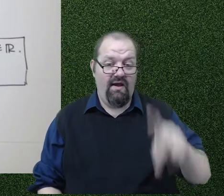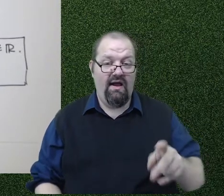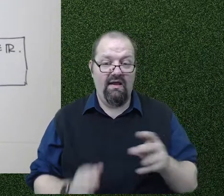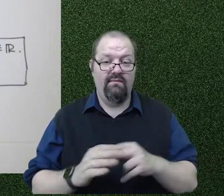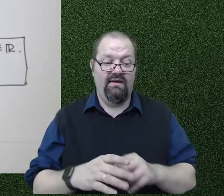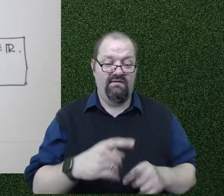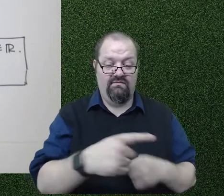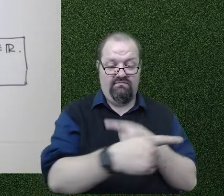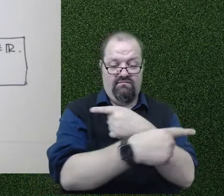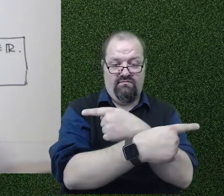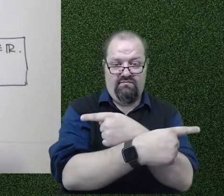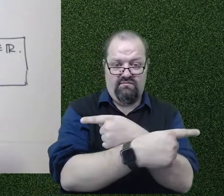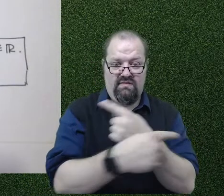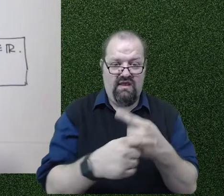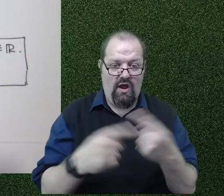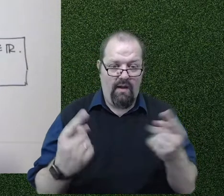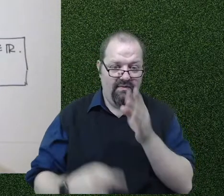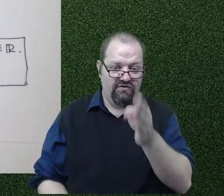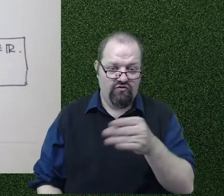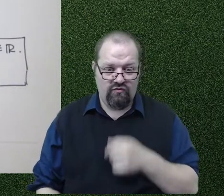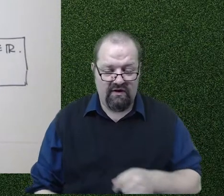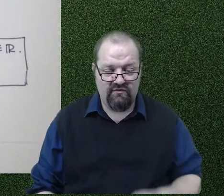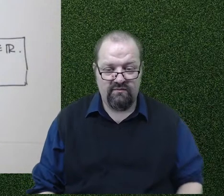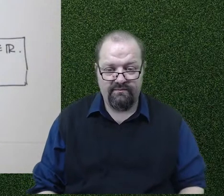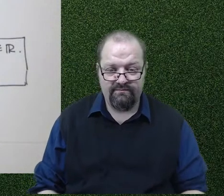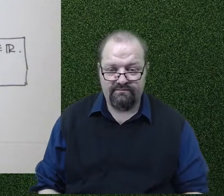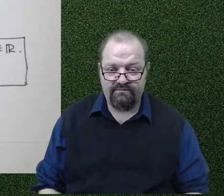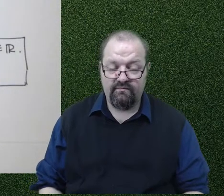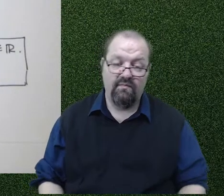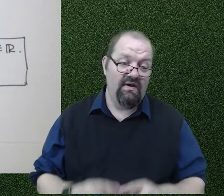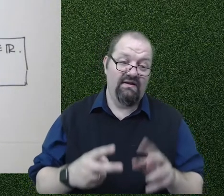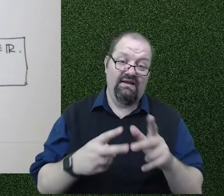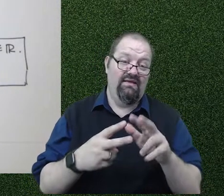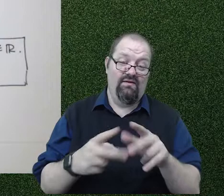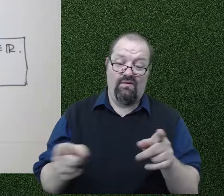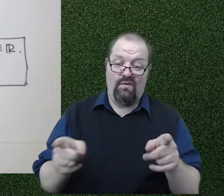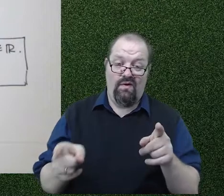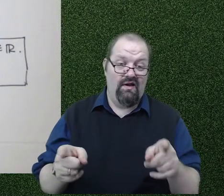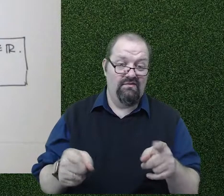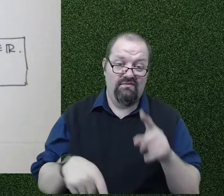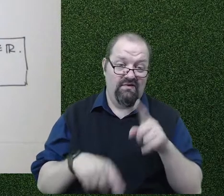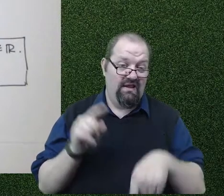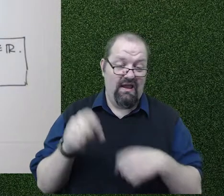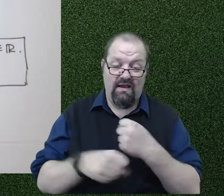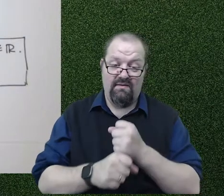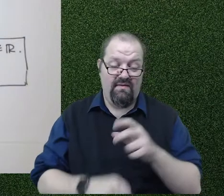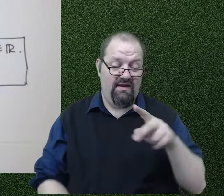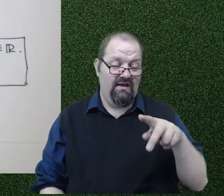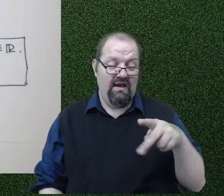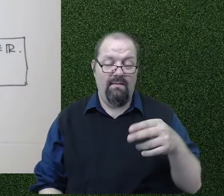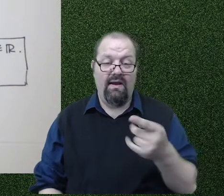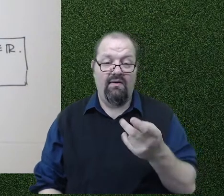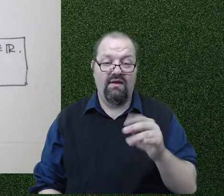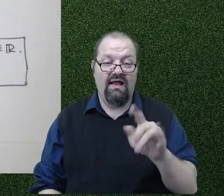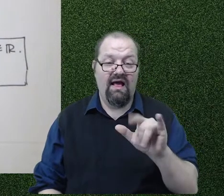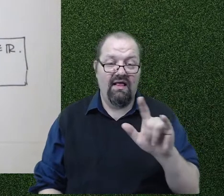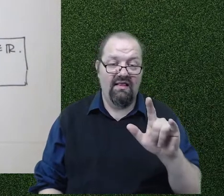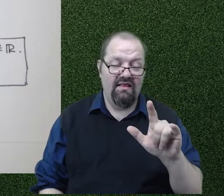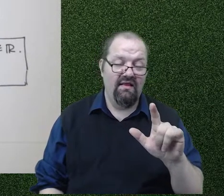way, v is going the other way. But either way, we can't make a parallelogram out of that or